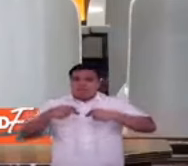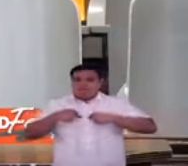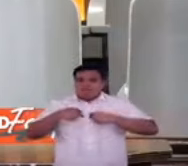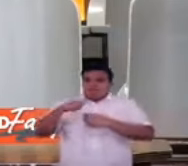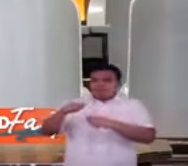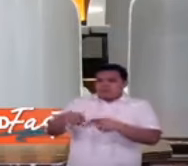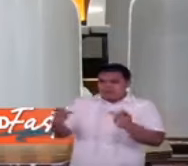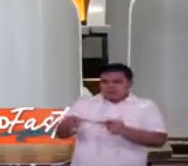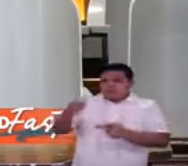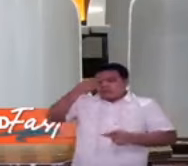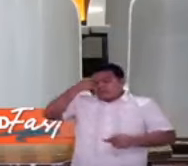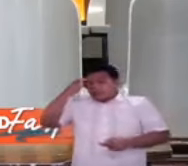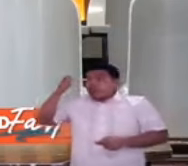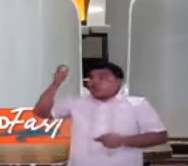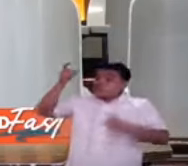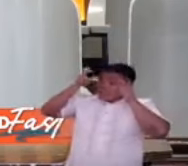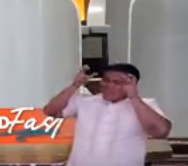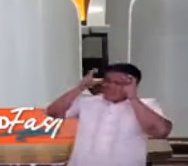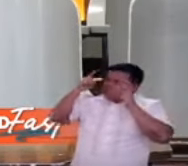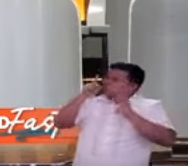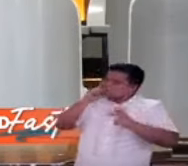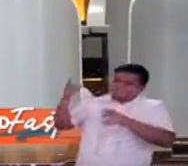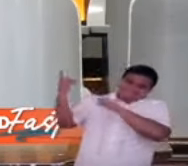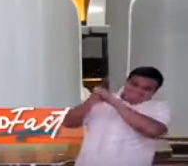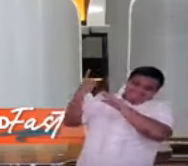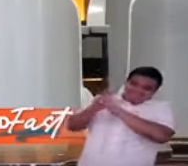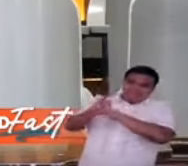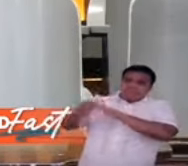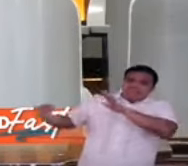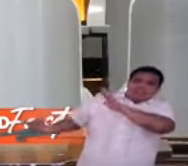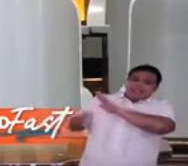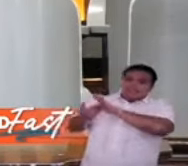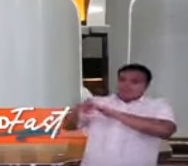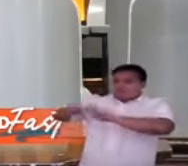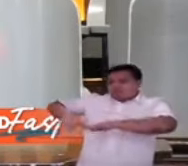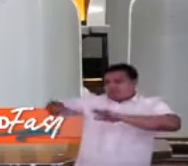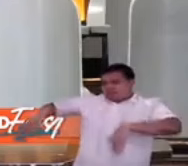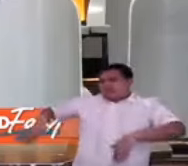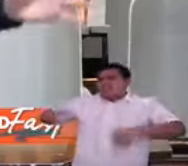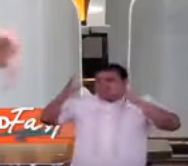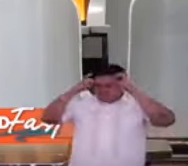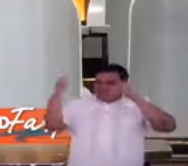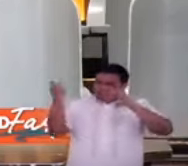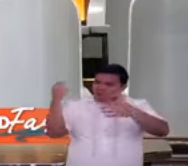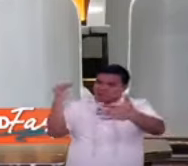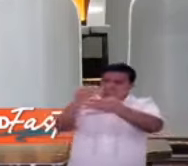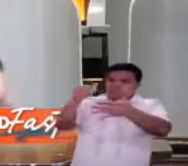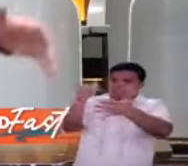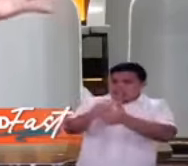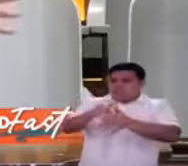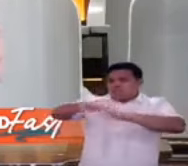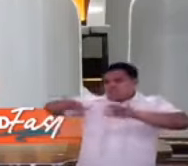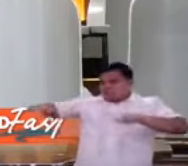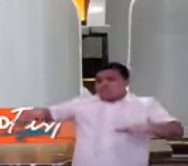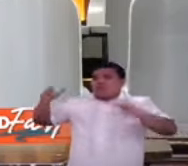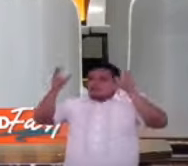in the areas, because the devil is against the children now more than ever. He has always been against children. He has